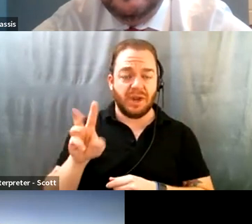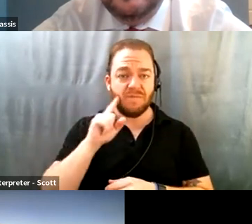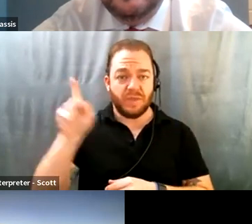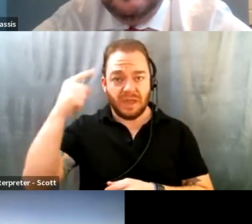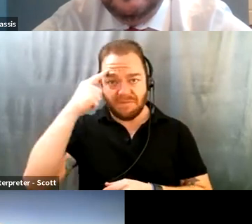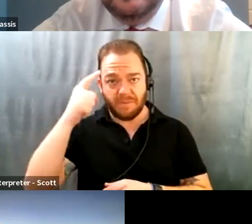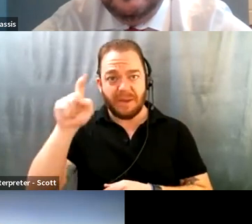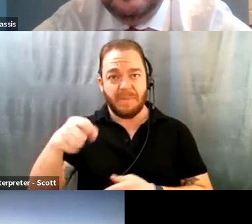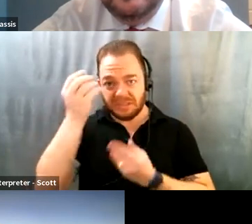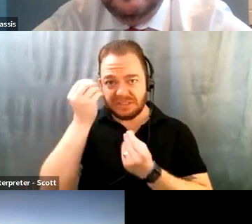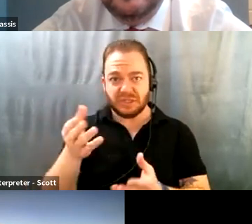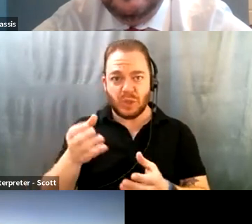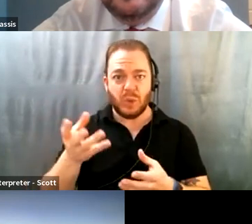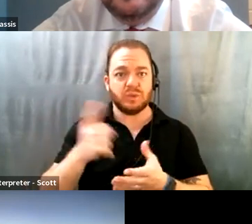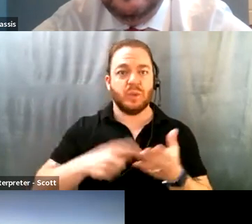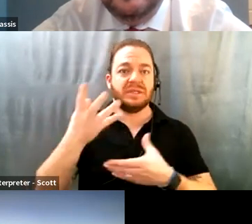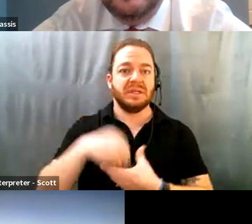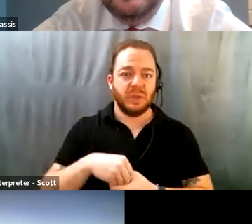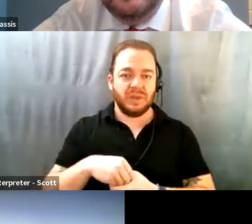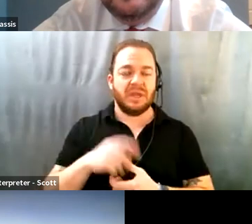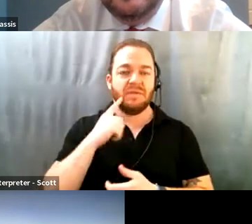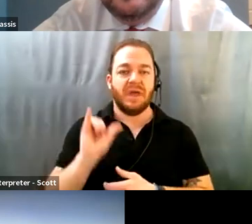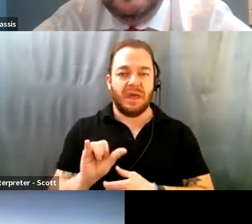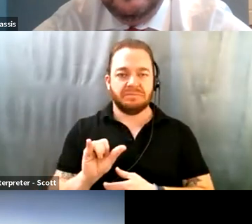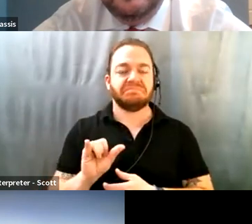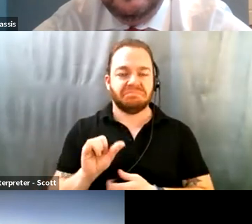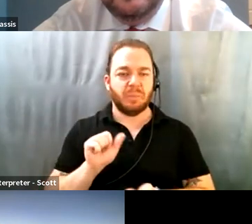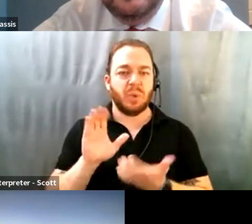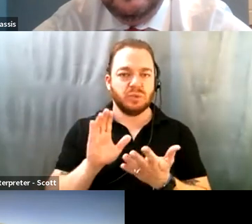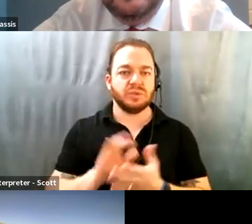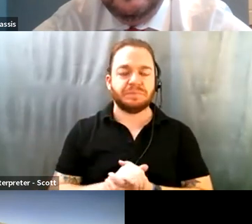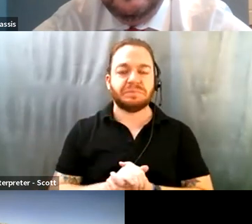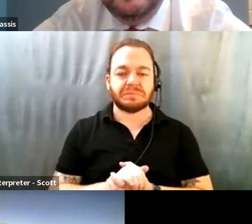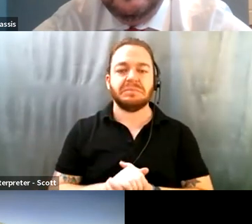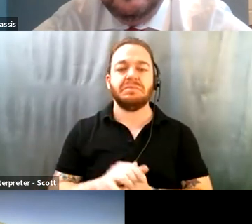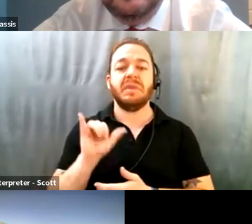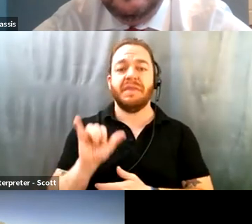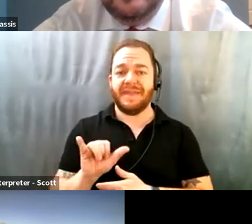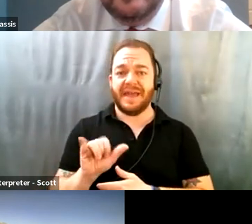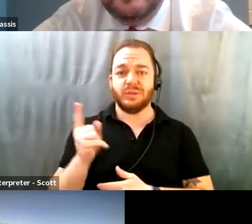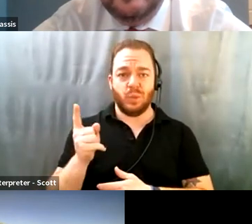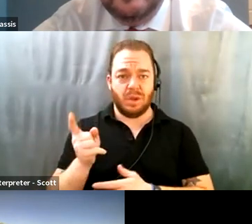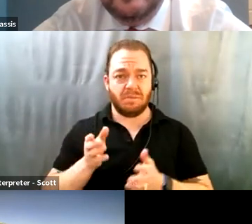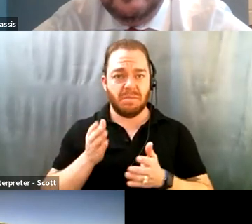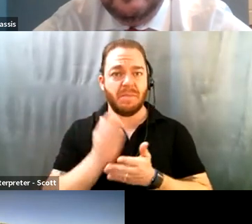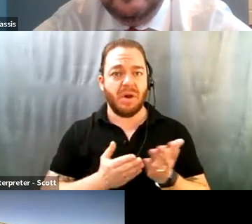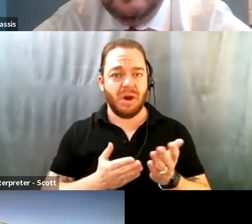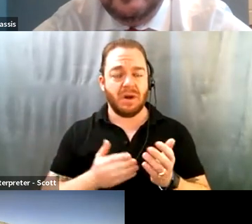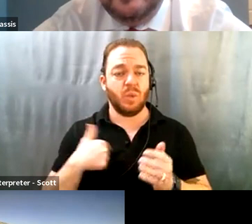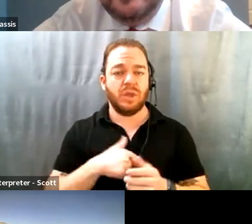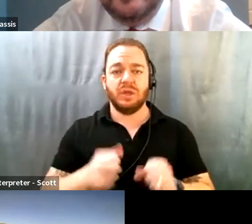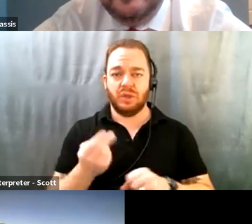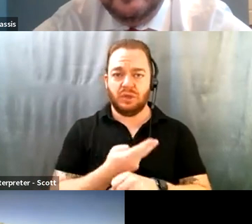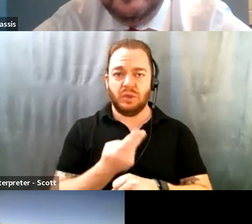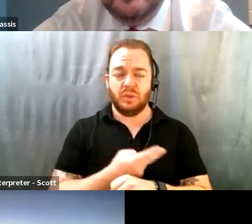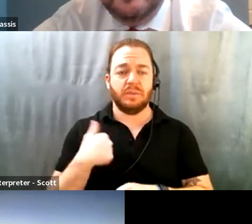government, you have to disclose the content of the software through that approach. Mm-hmm. That's certainly one aspect of it that could be utilized.